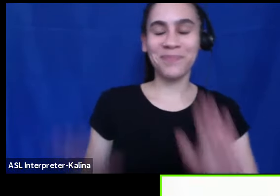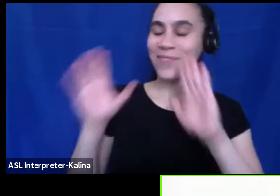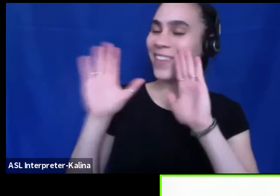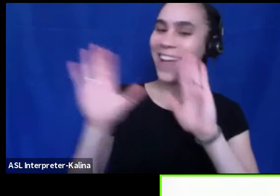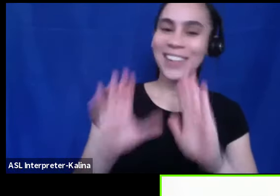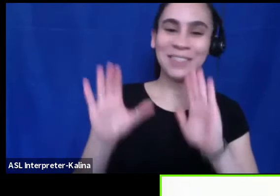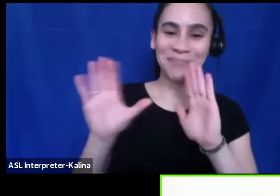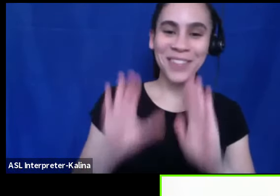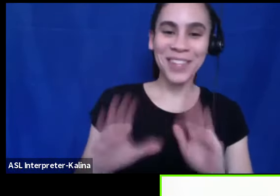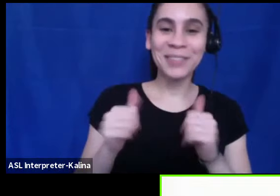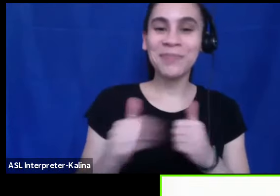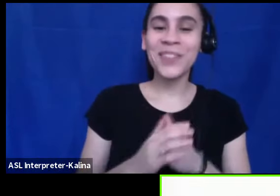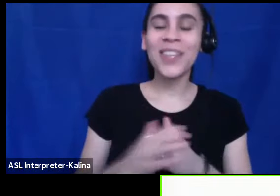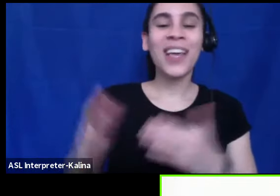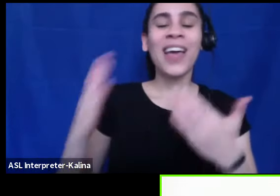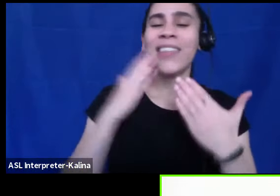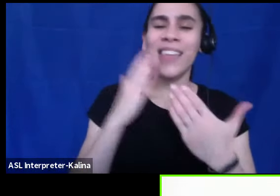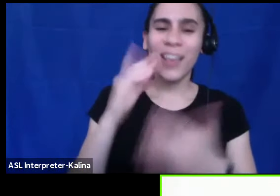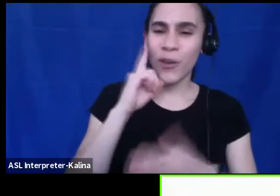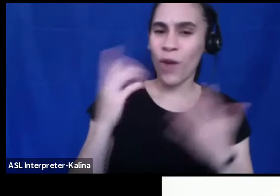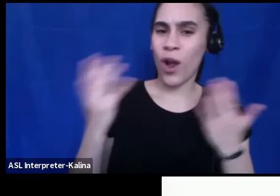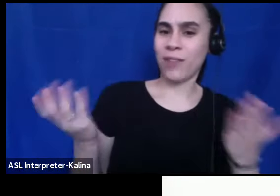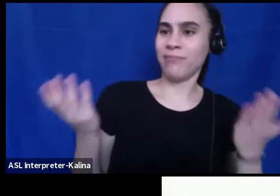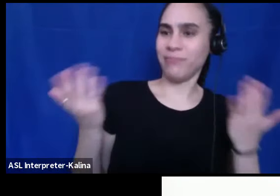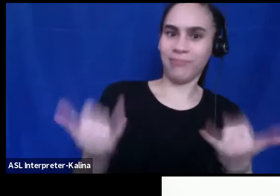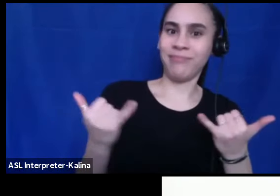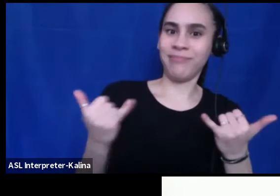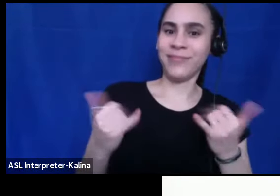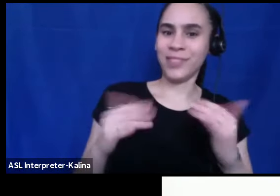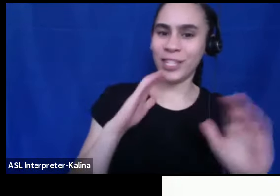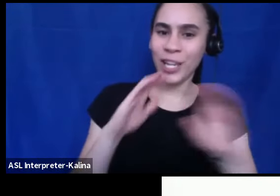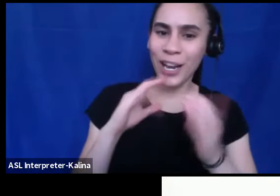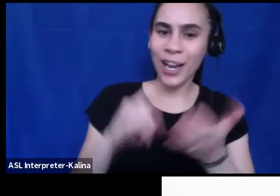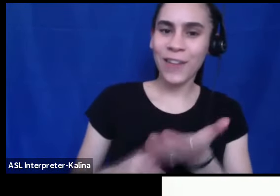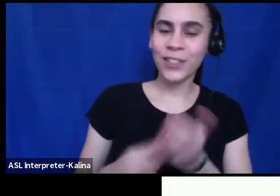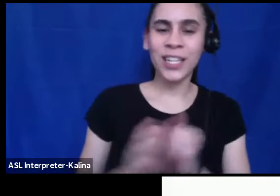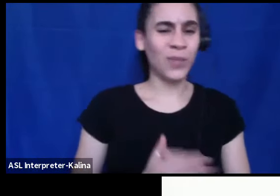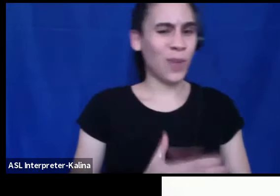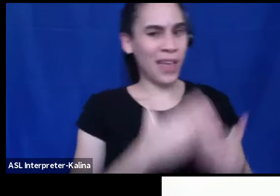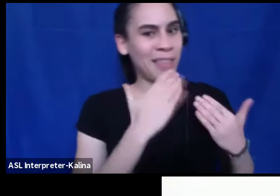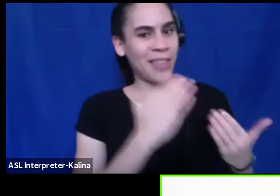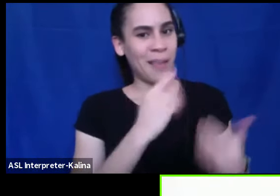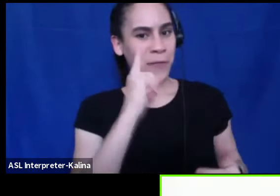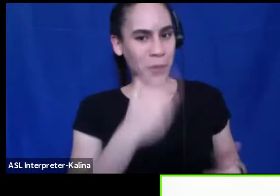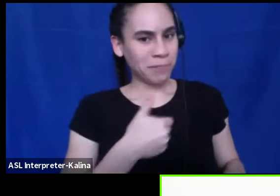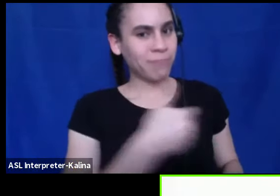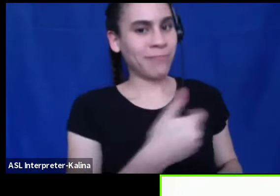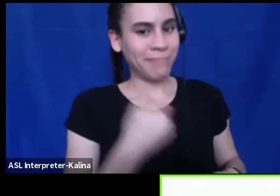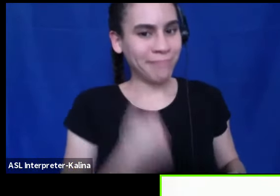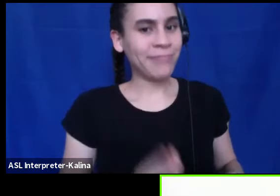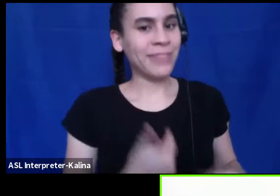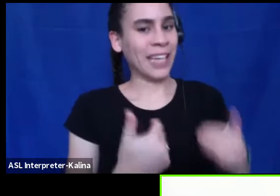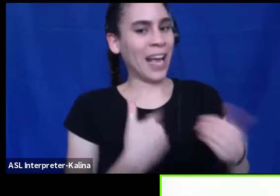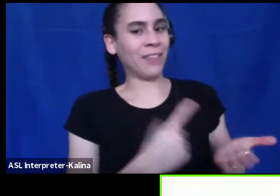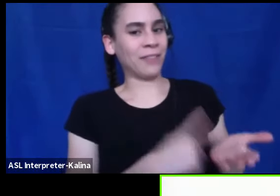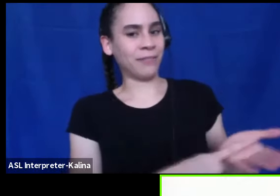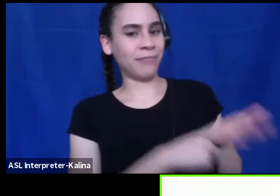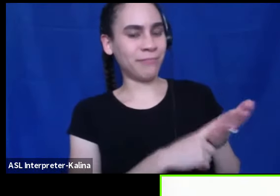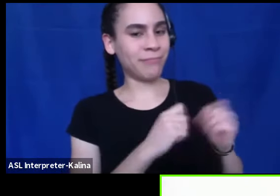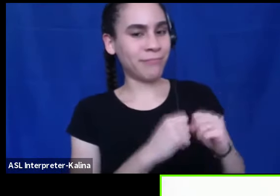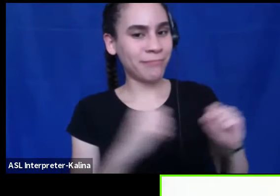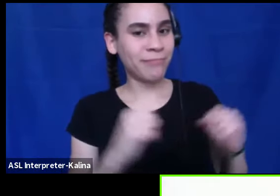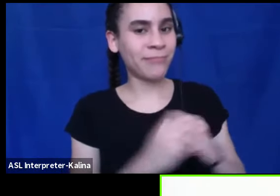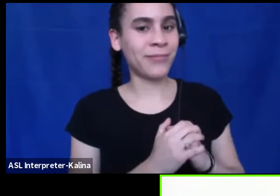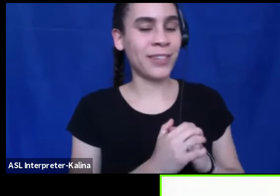Great. Well, thank you. Thank you for this conversation. Thank you for having it. Yeah. Appreciate all you do,